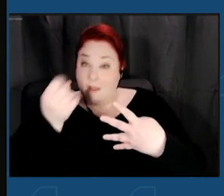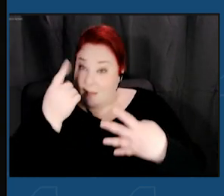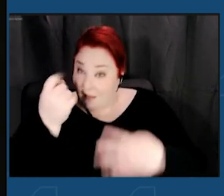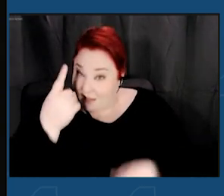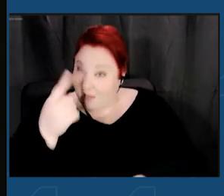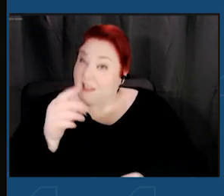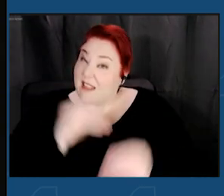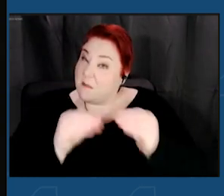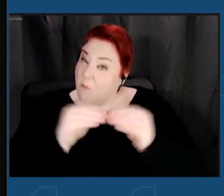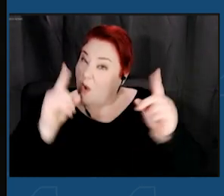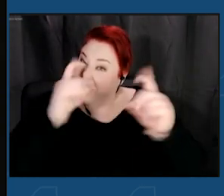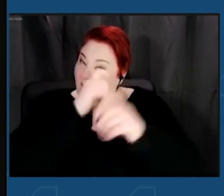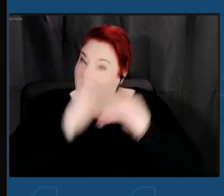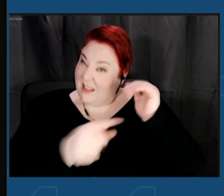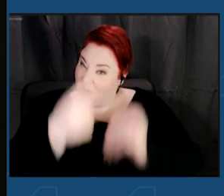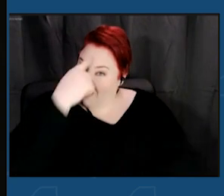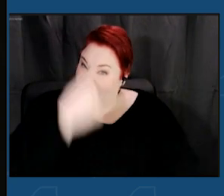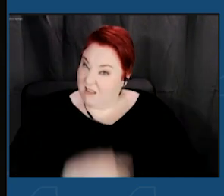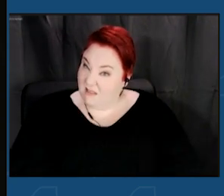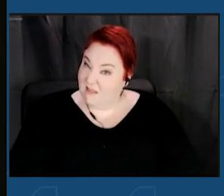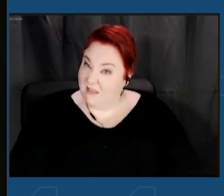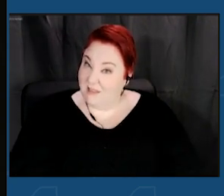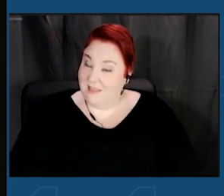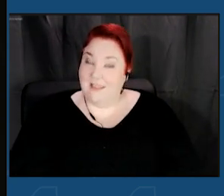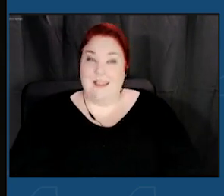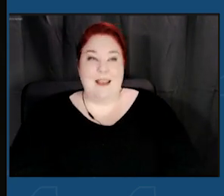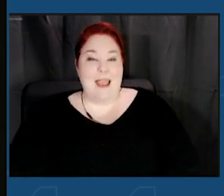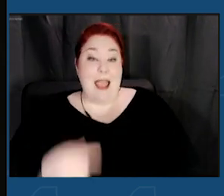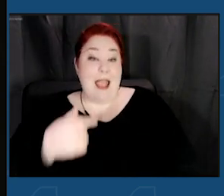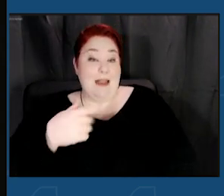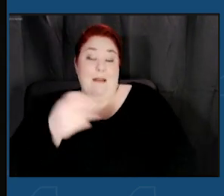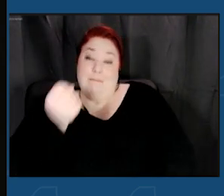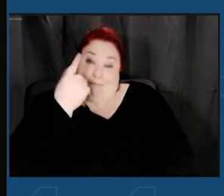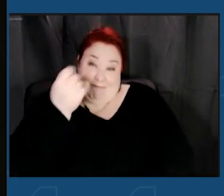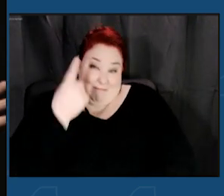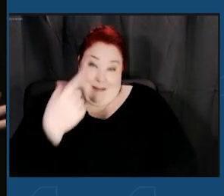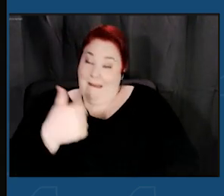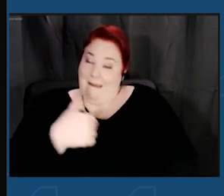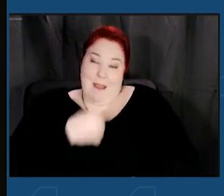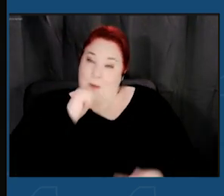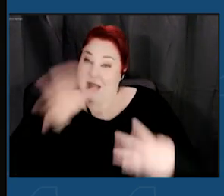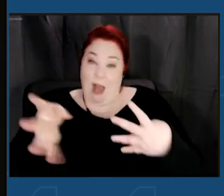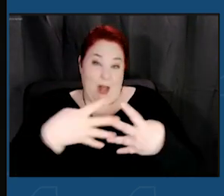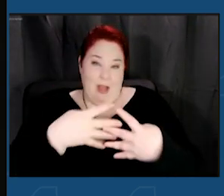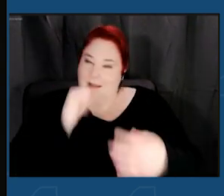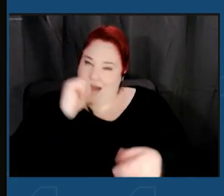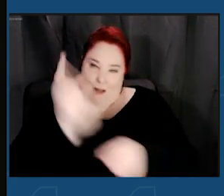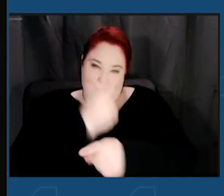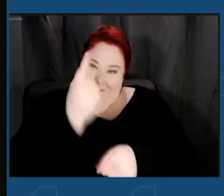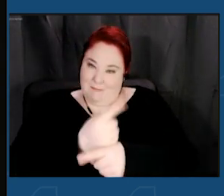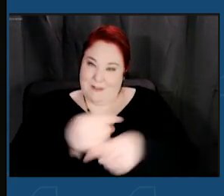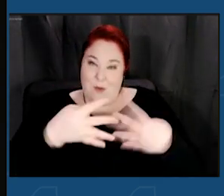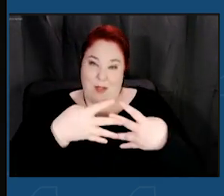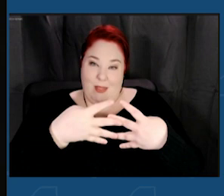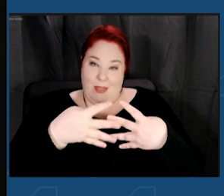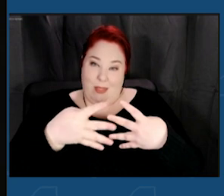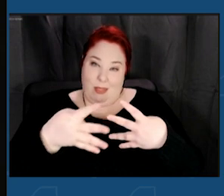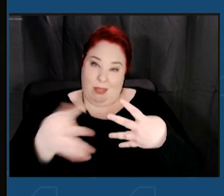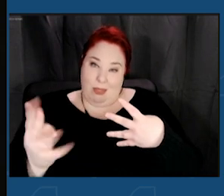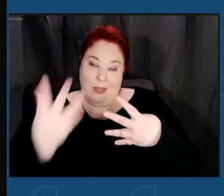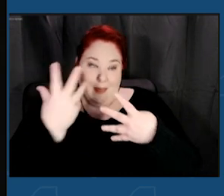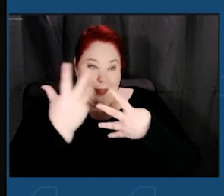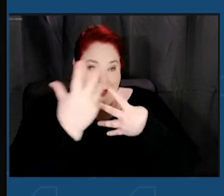It really is. And unbeknownst to me, it wasn't latched properly. The cows all left. And my family informed